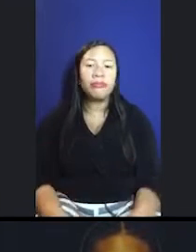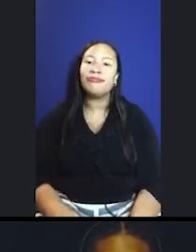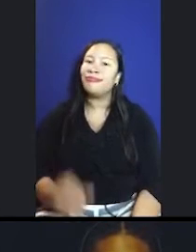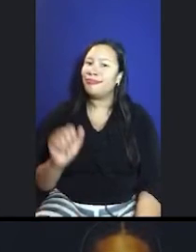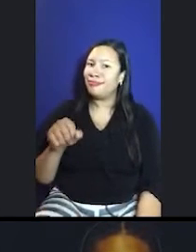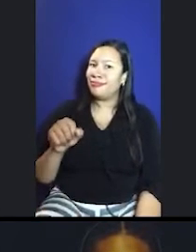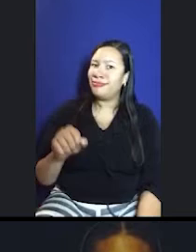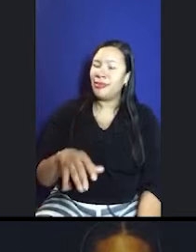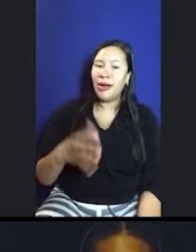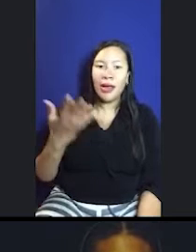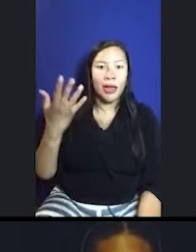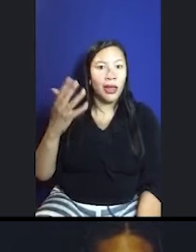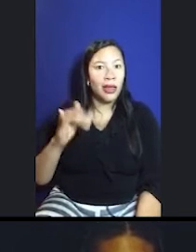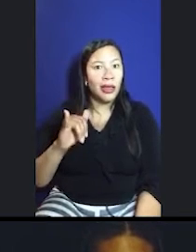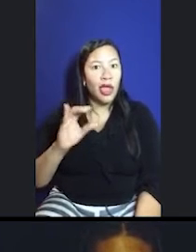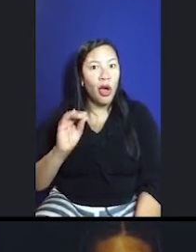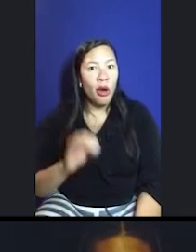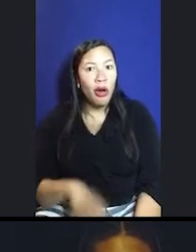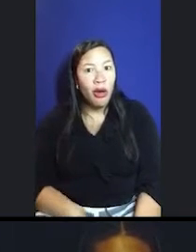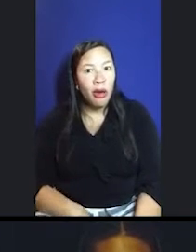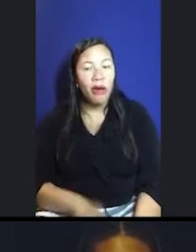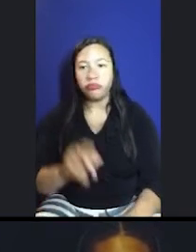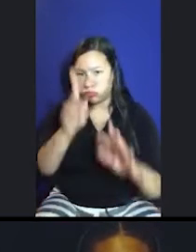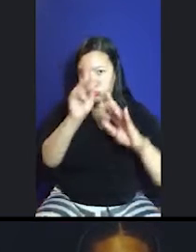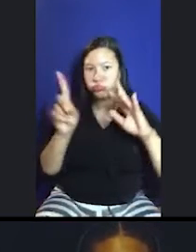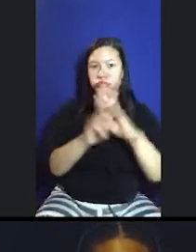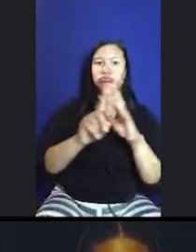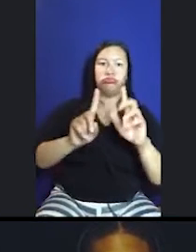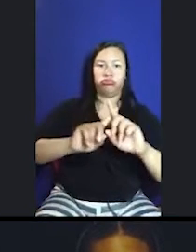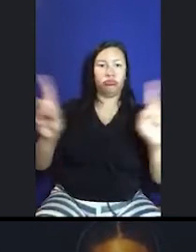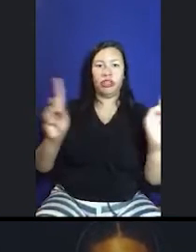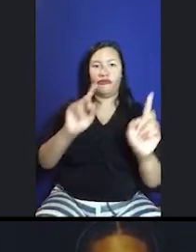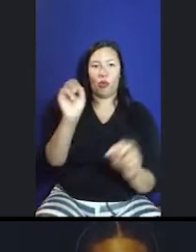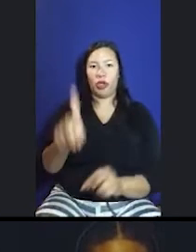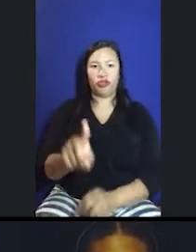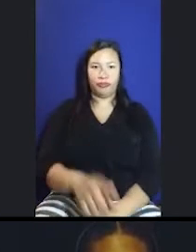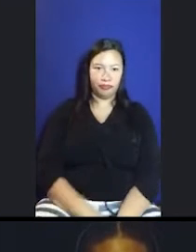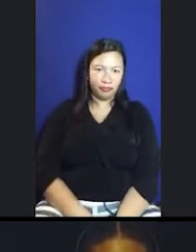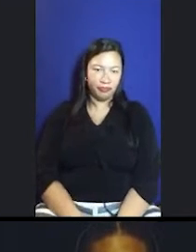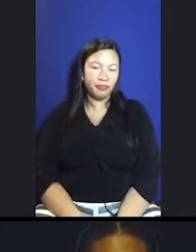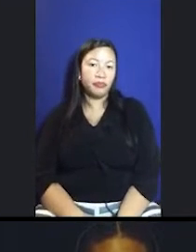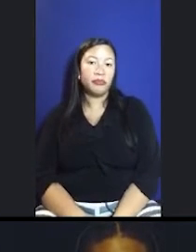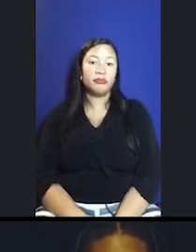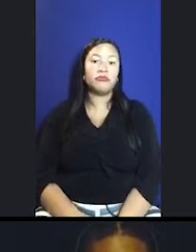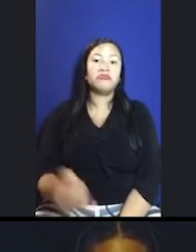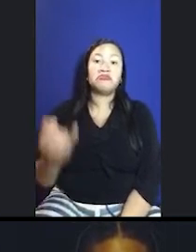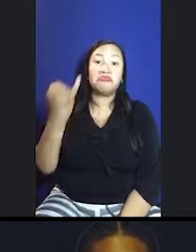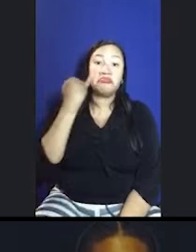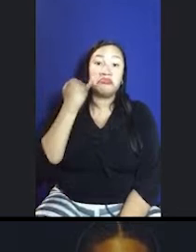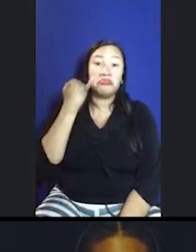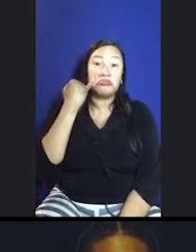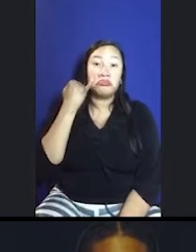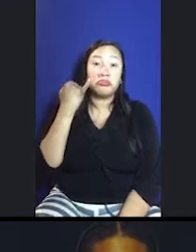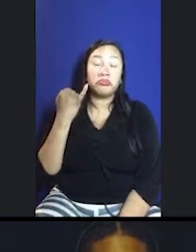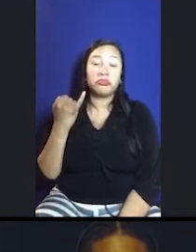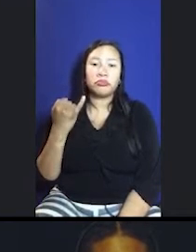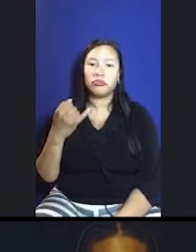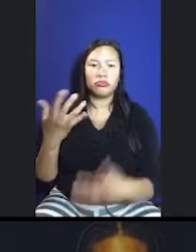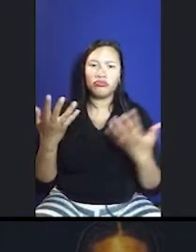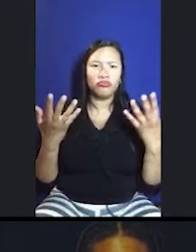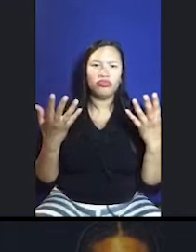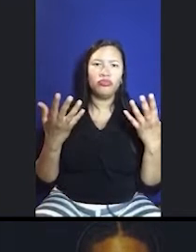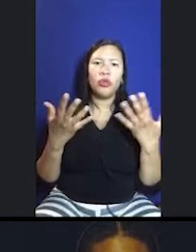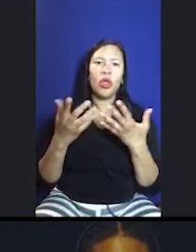yo, that brings up another question. What happens if what's the proper